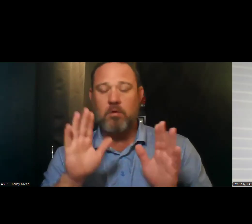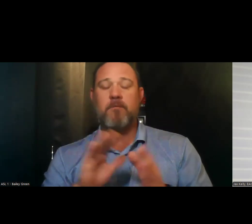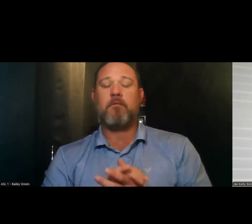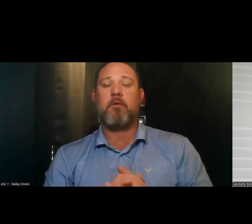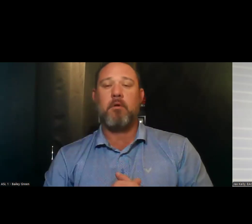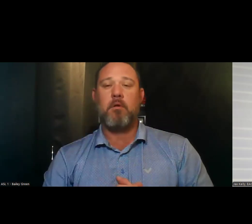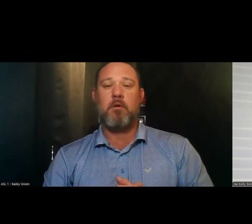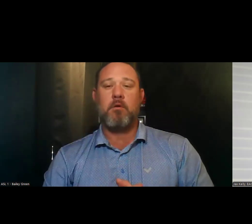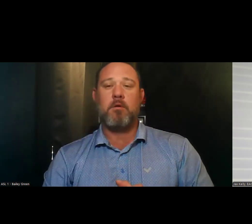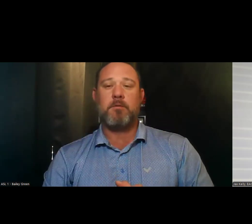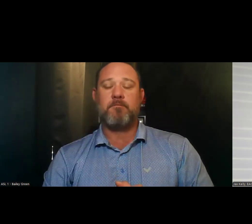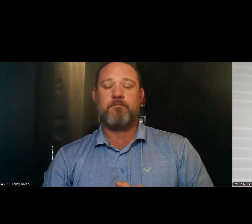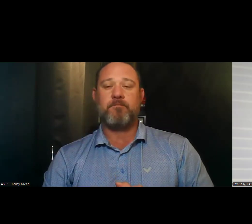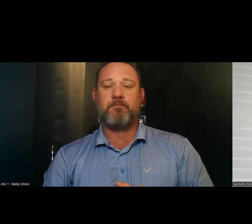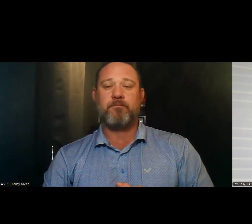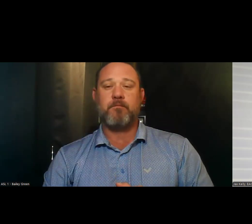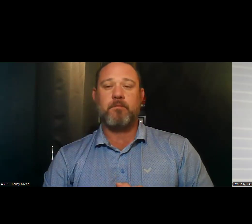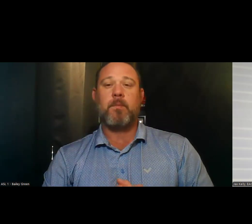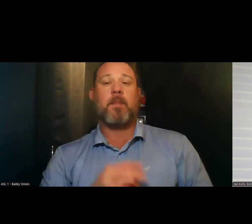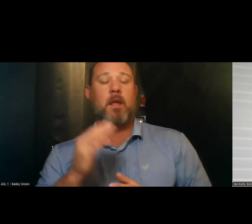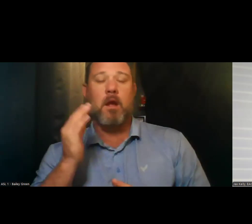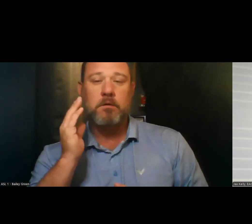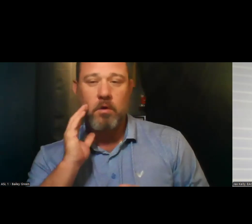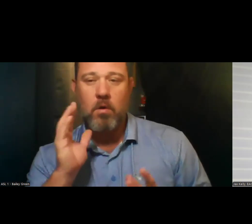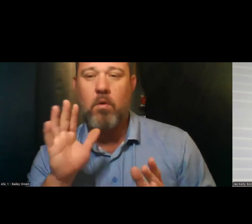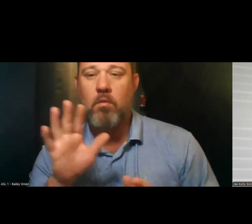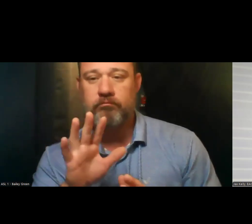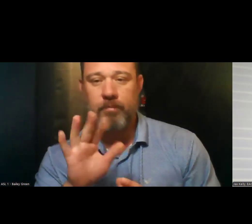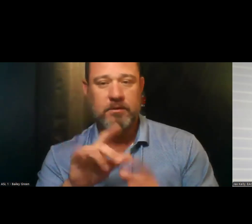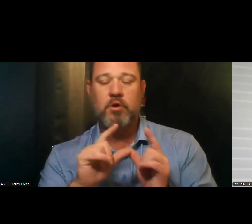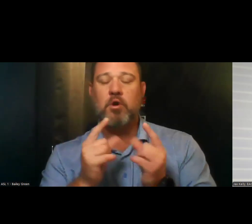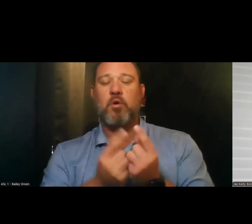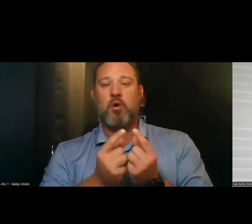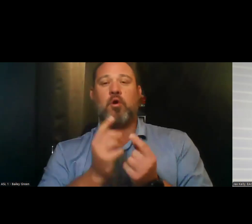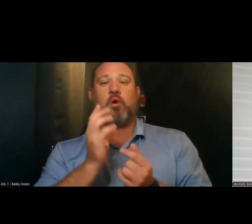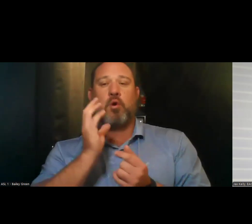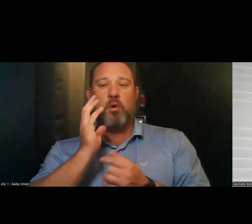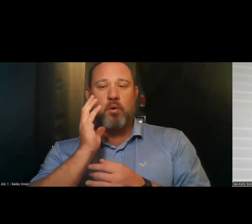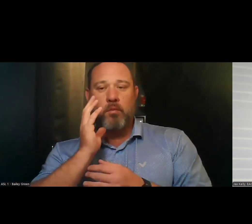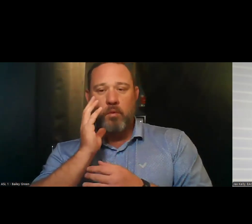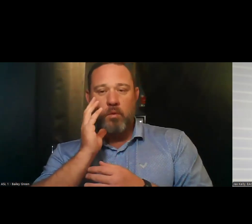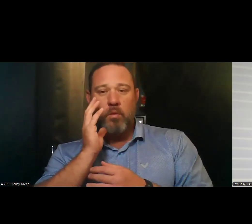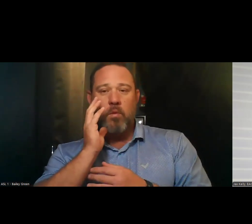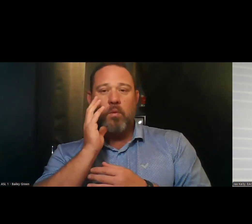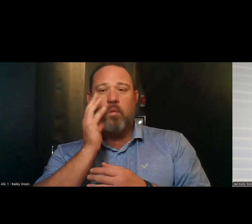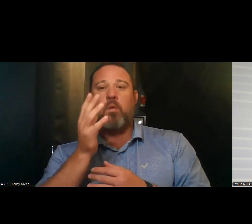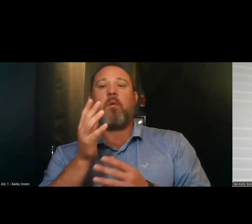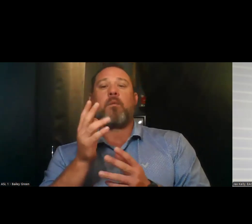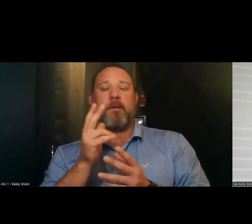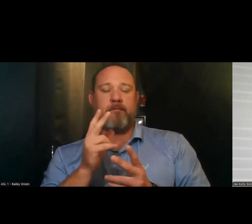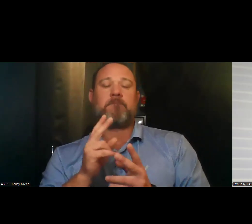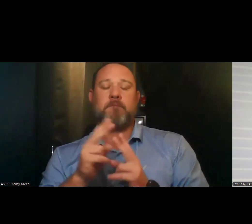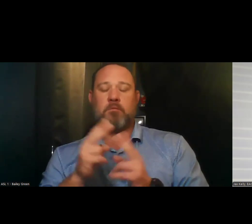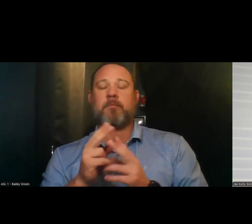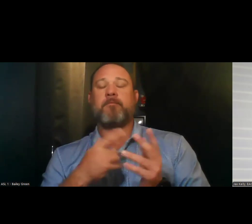And I know these guys are going to be really feel supported,